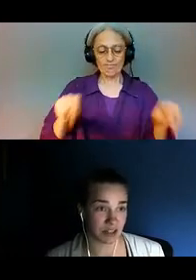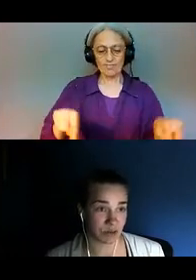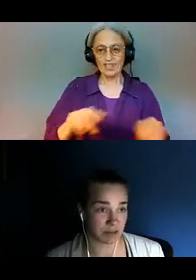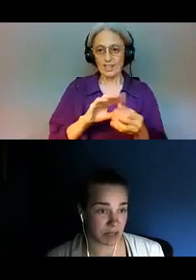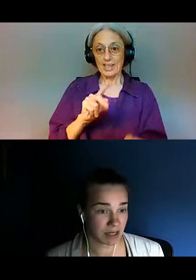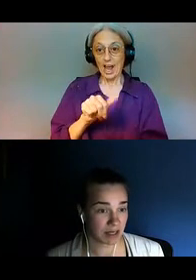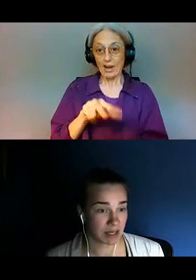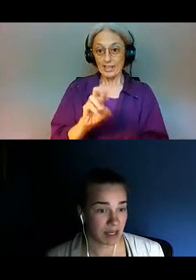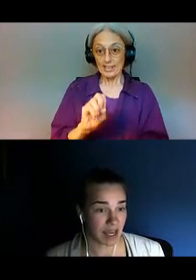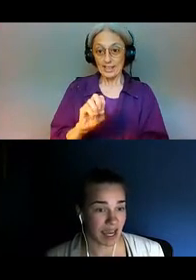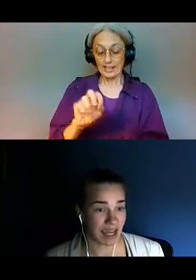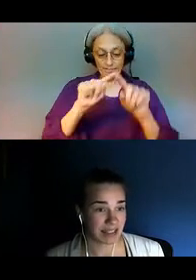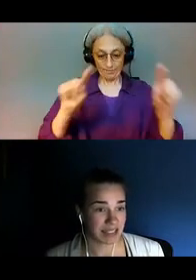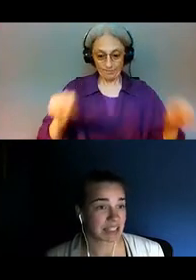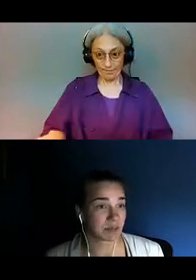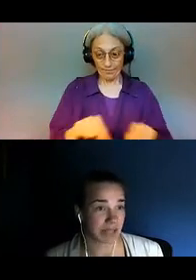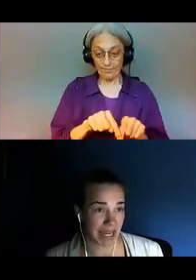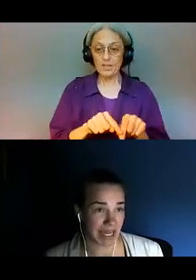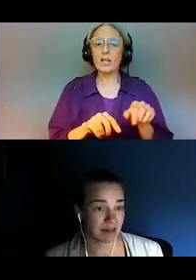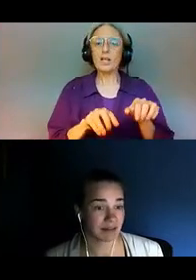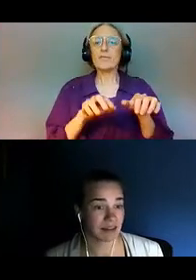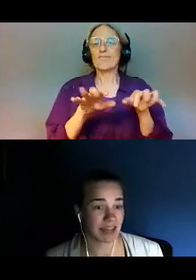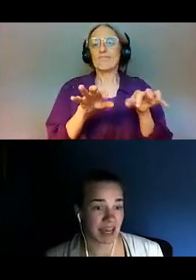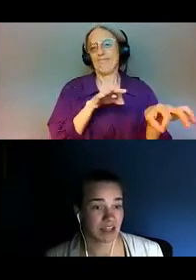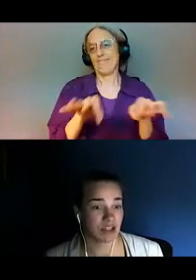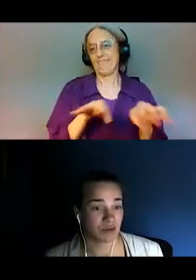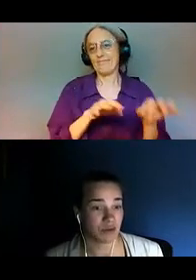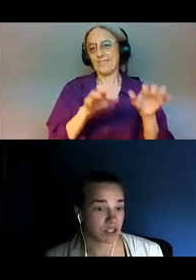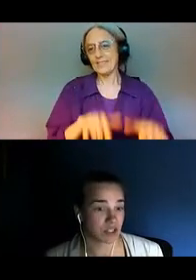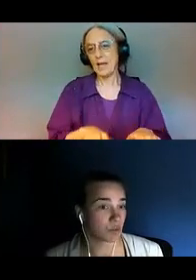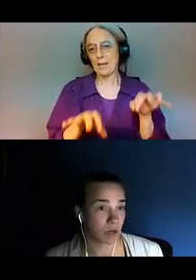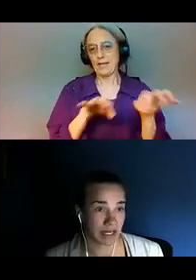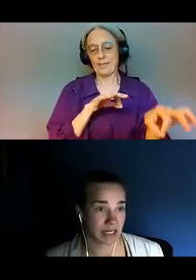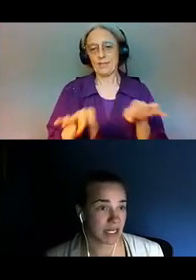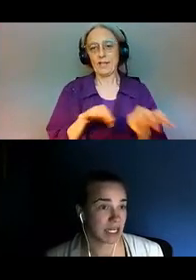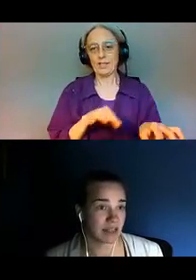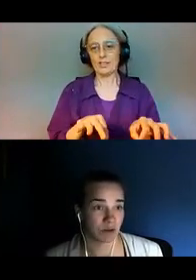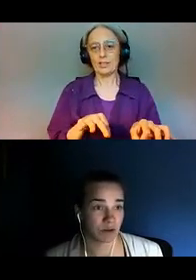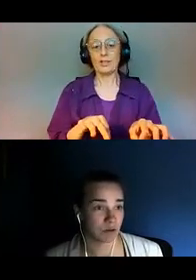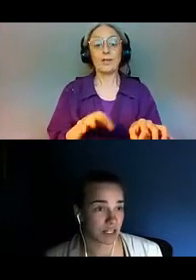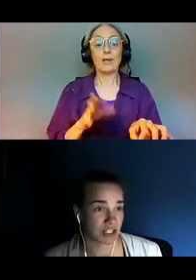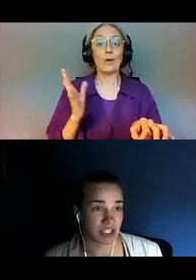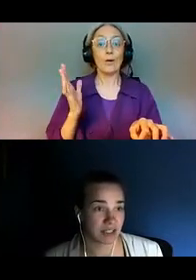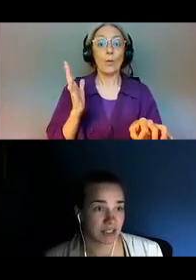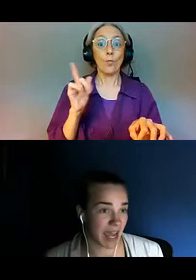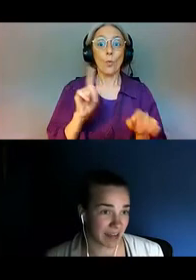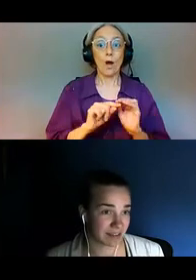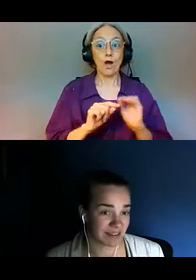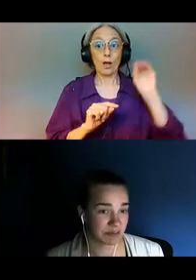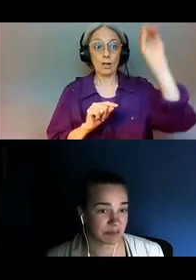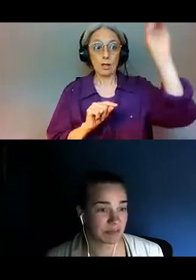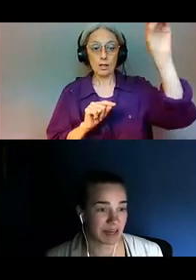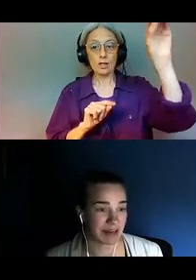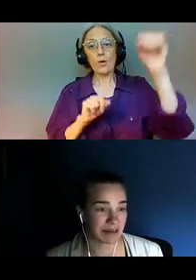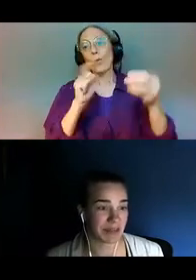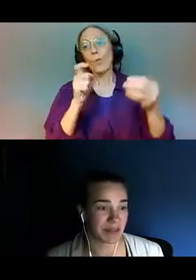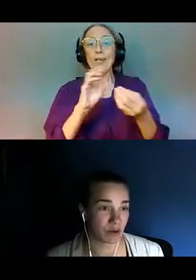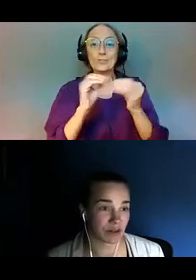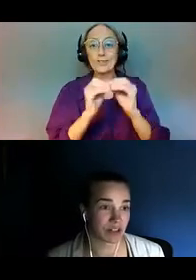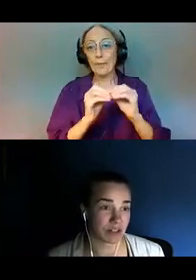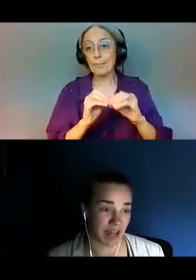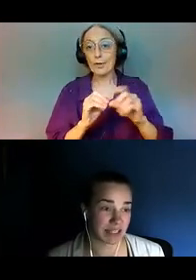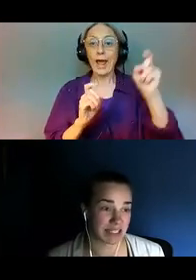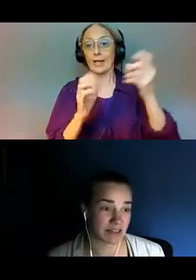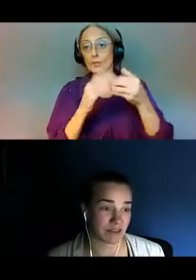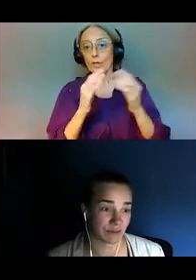the data you submit and explain that you entered 1 in question X